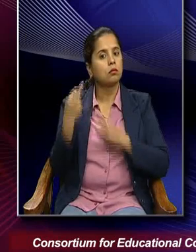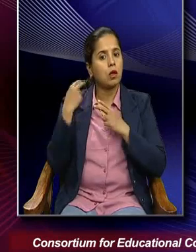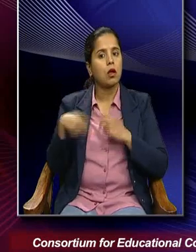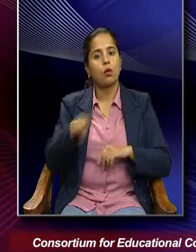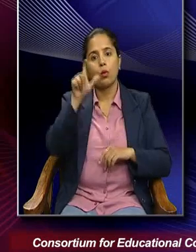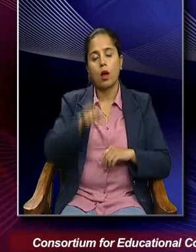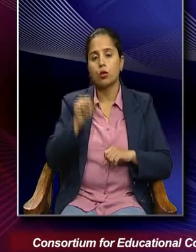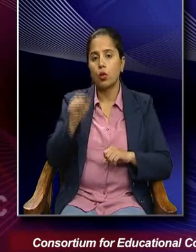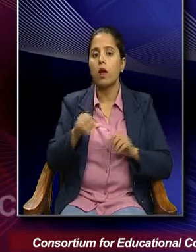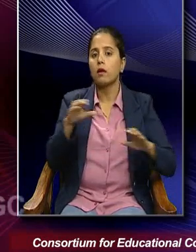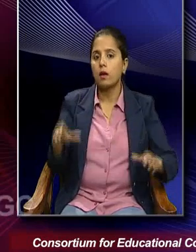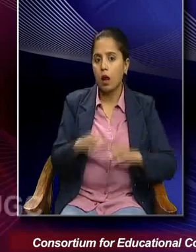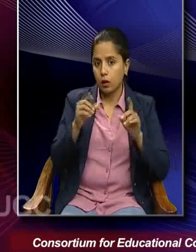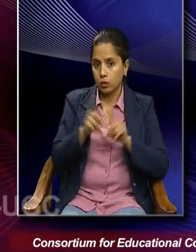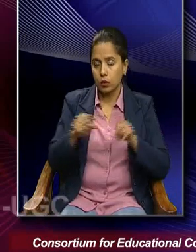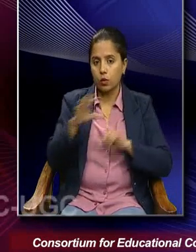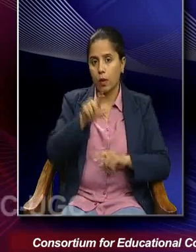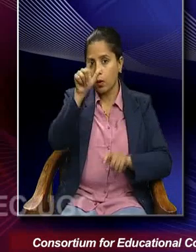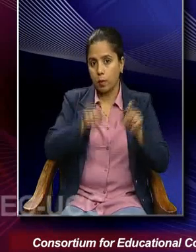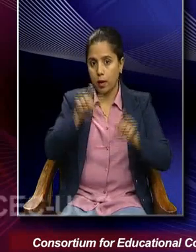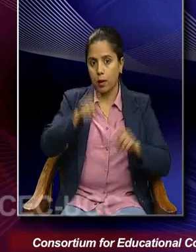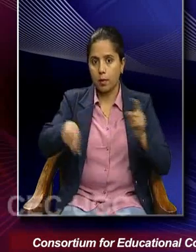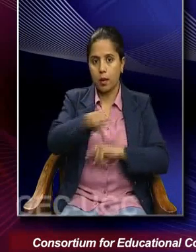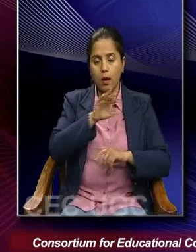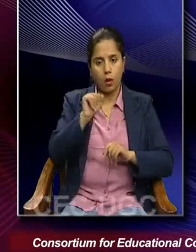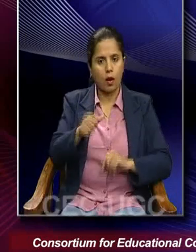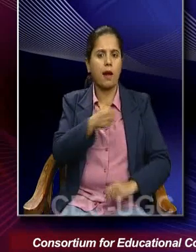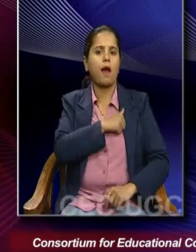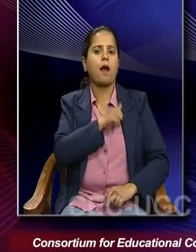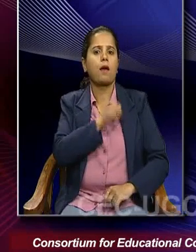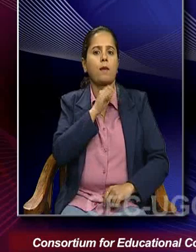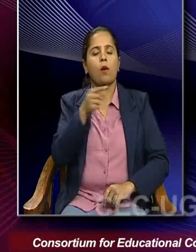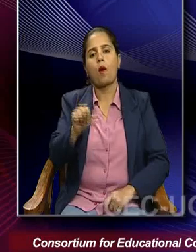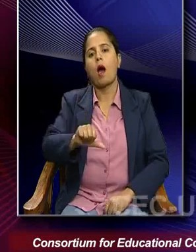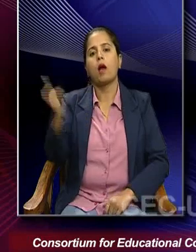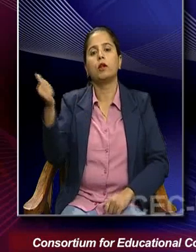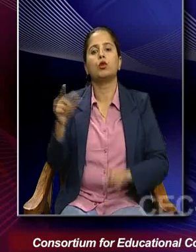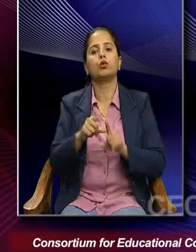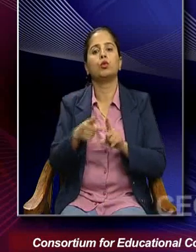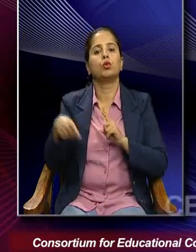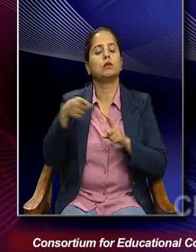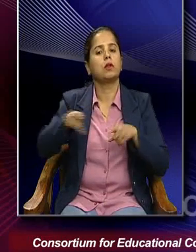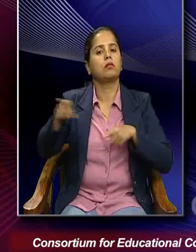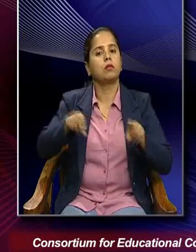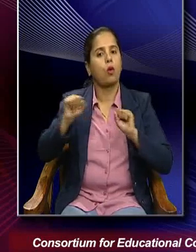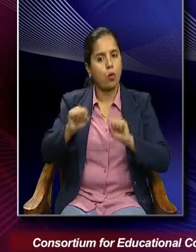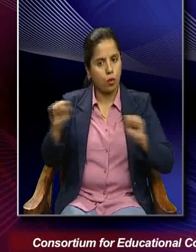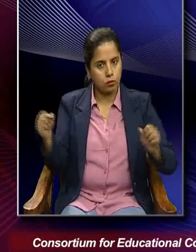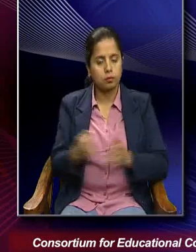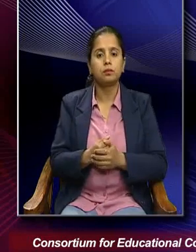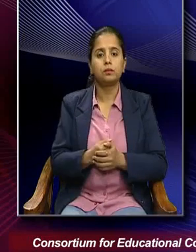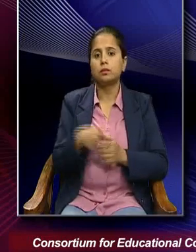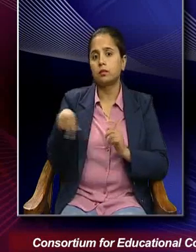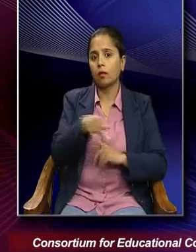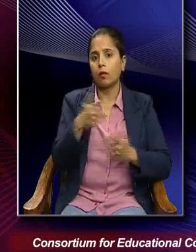one's action, the individual takes the attitude of others towards himself, that